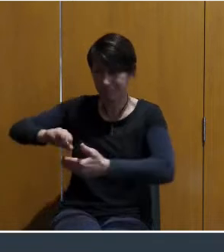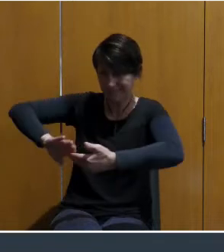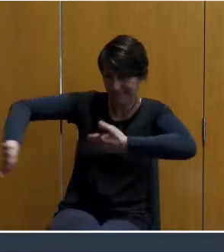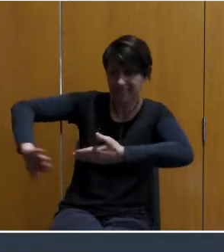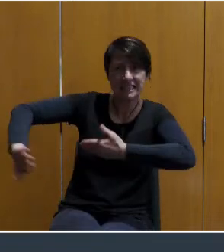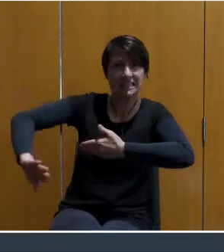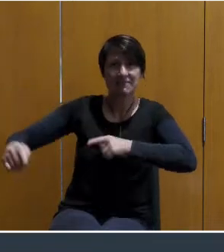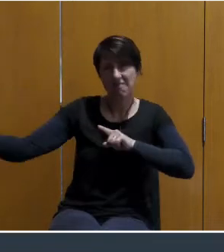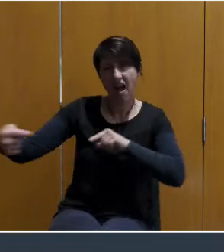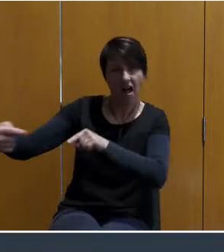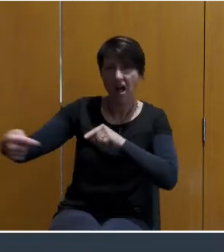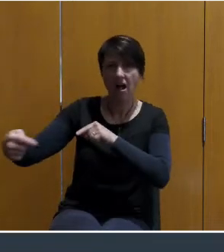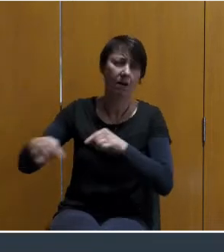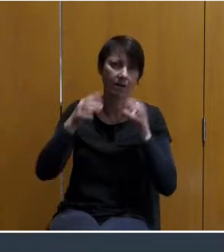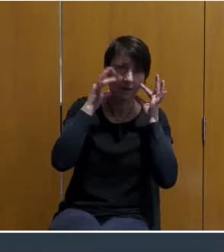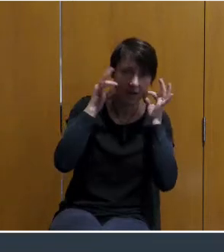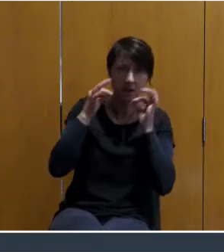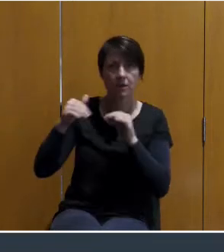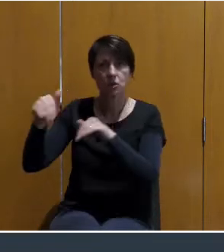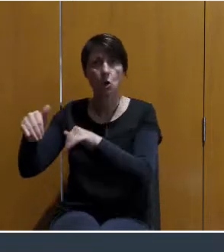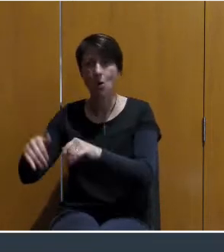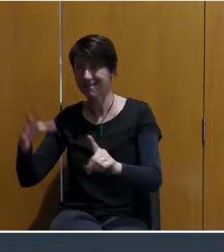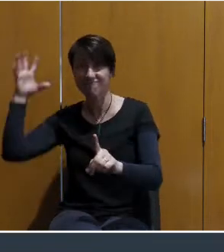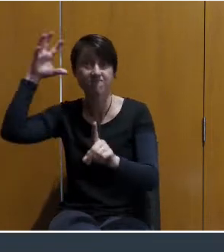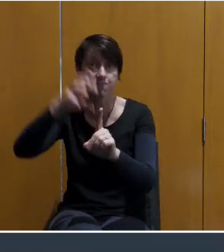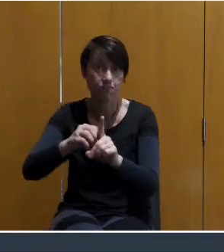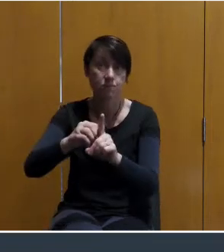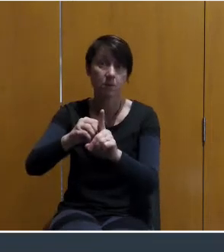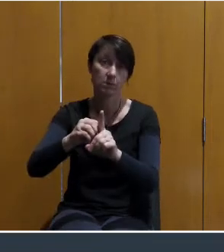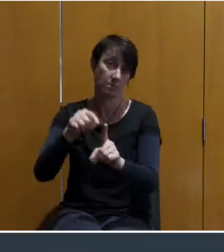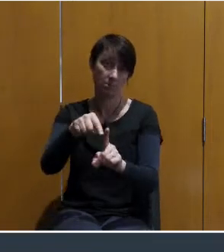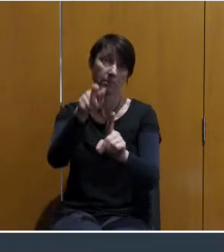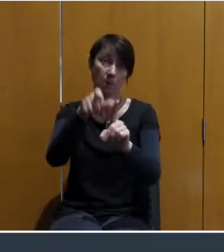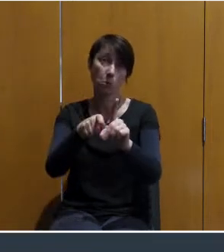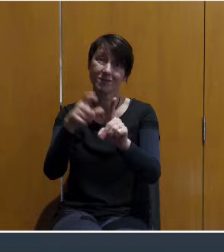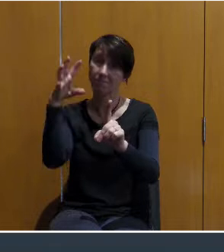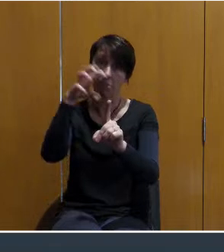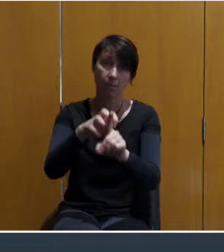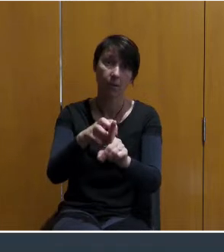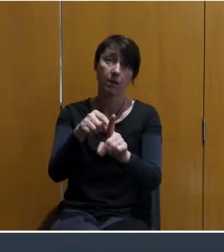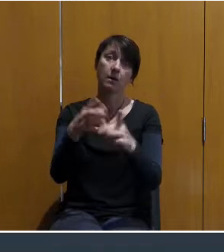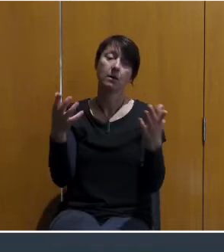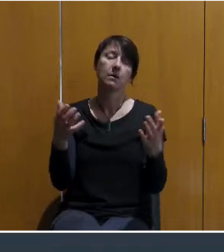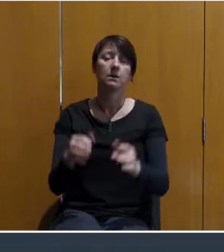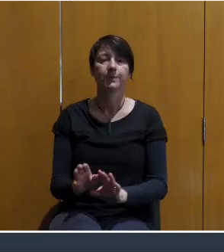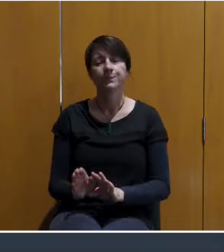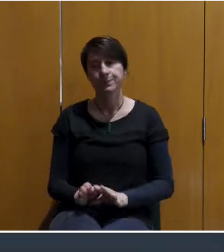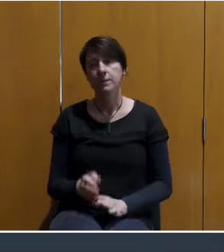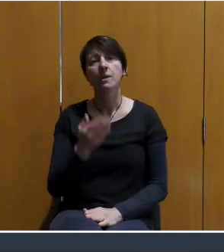So yes, as I said, please consider having it dogs on lead all year round.